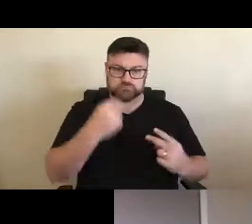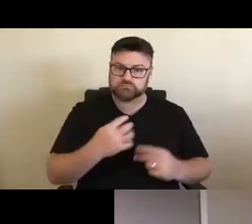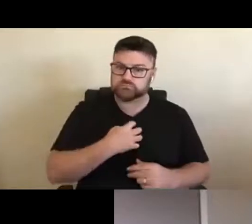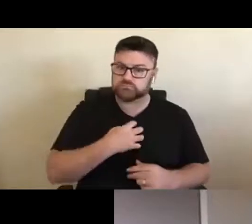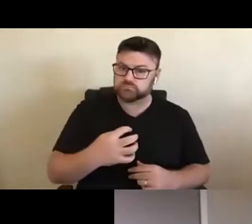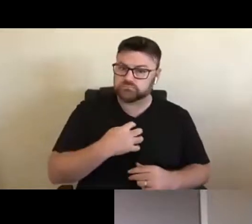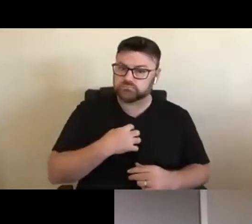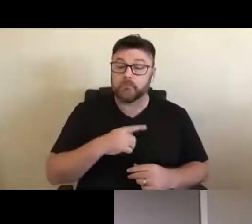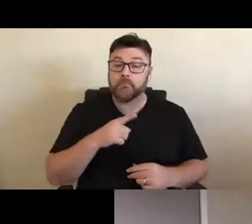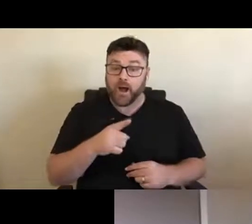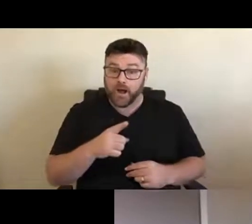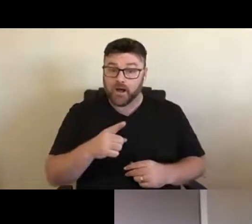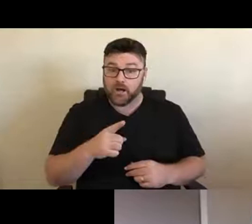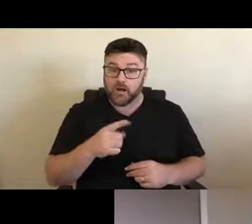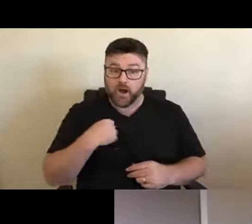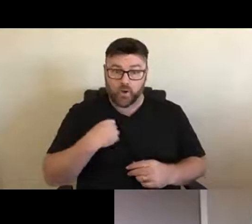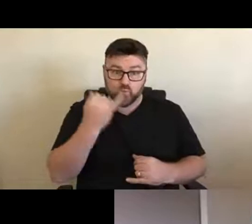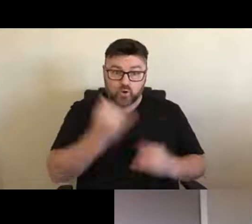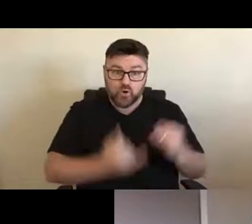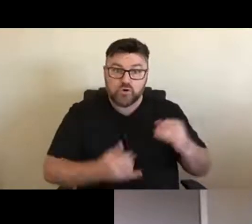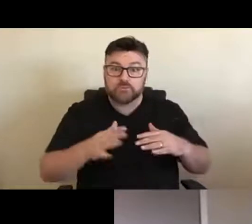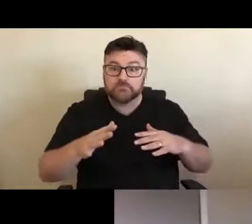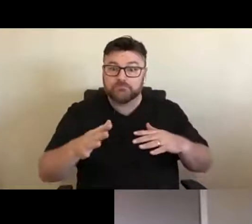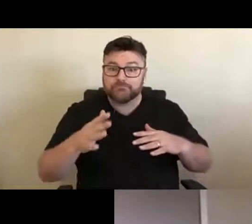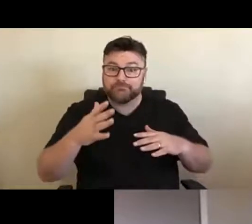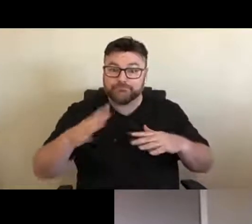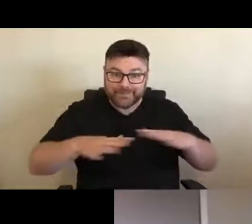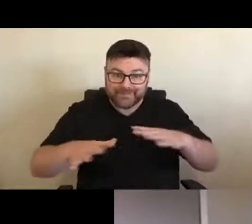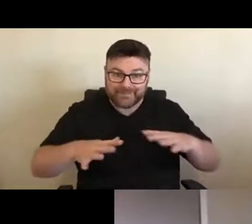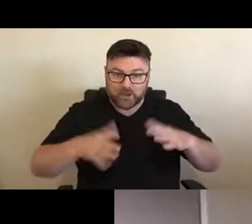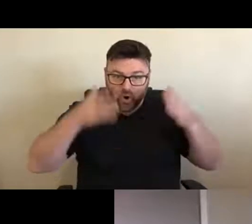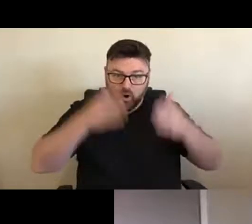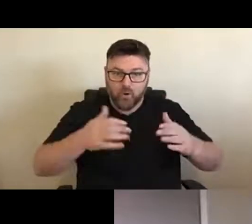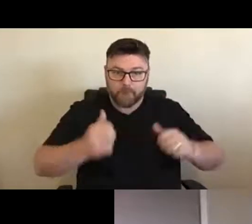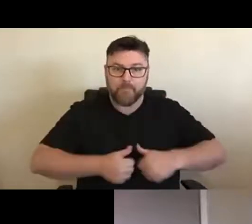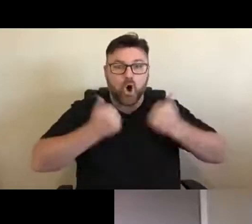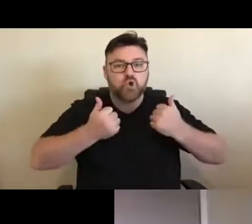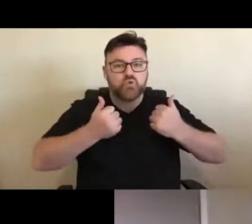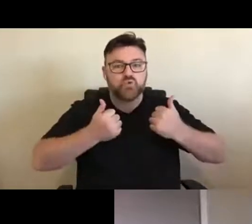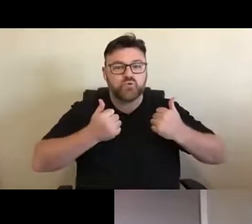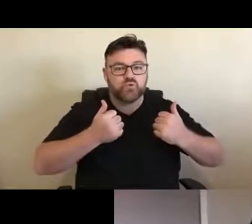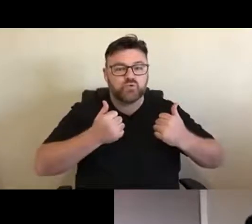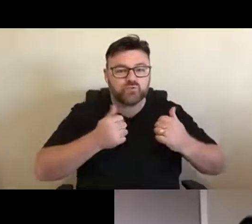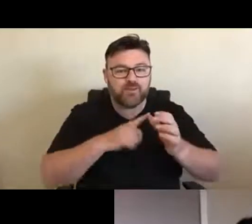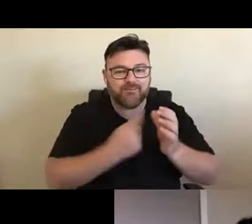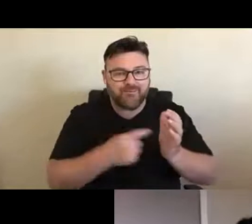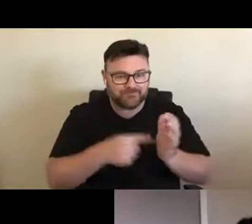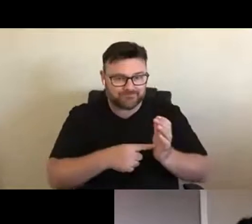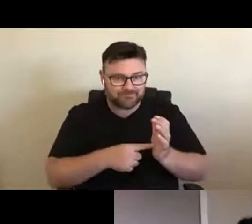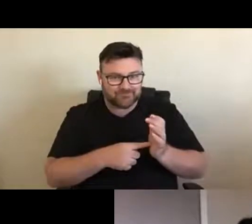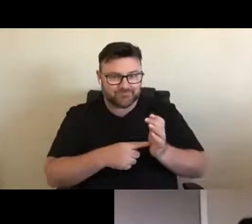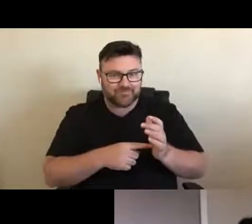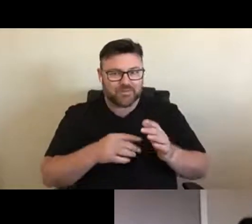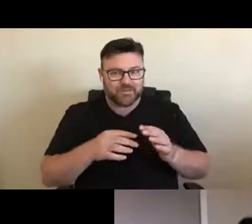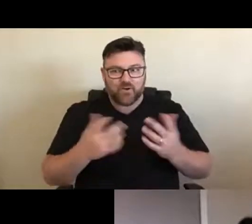more work than I've ever done on my own work, instead of doing other things for other people and